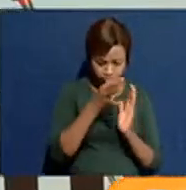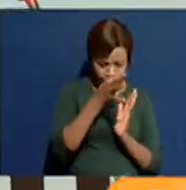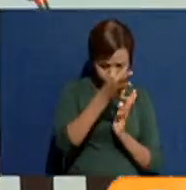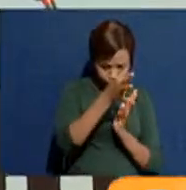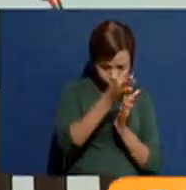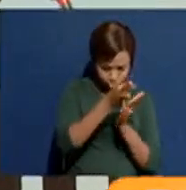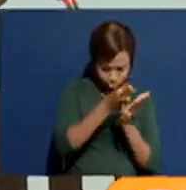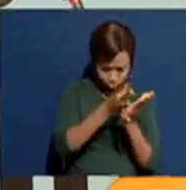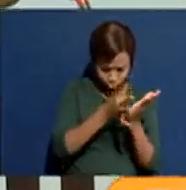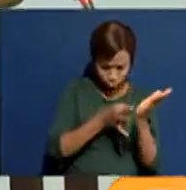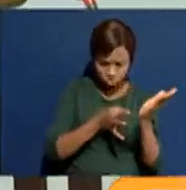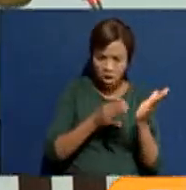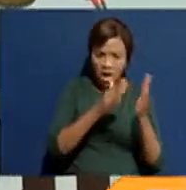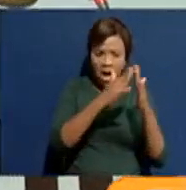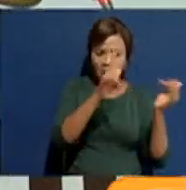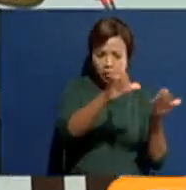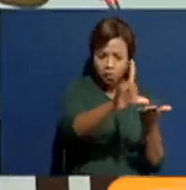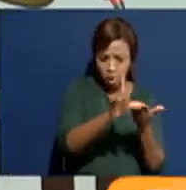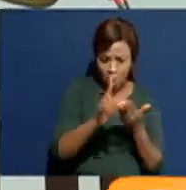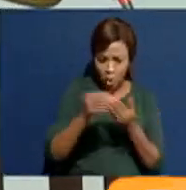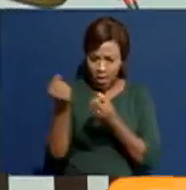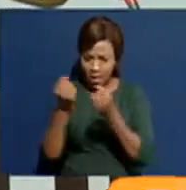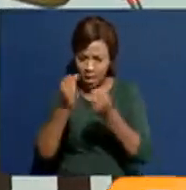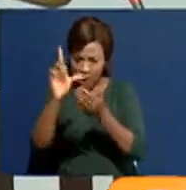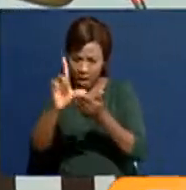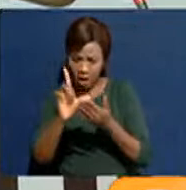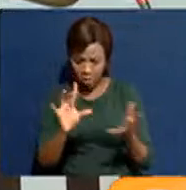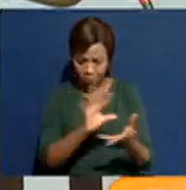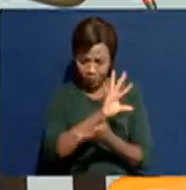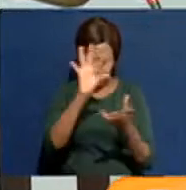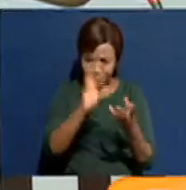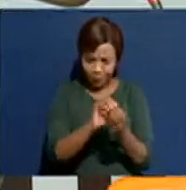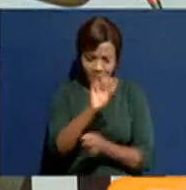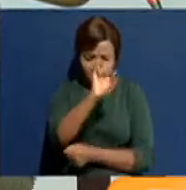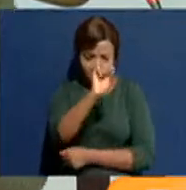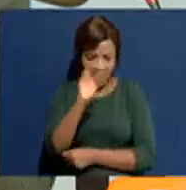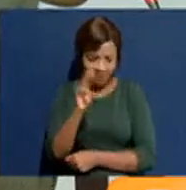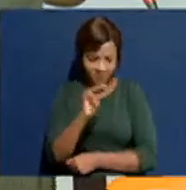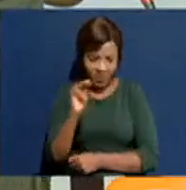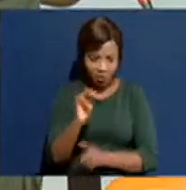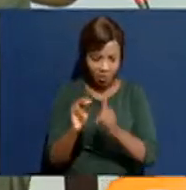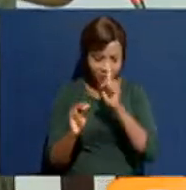mortgage and our car loan, which is a total of 5 million. You are supposed to pay that